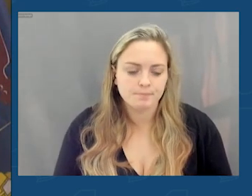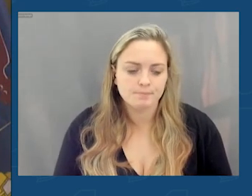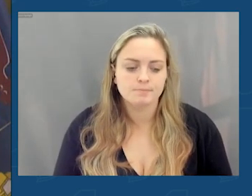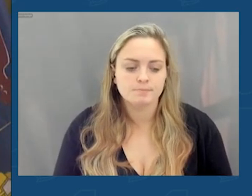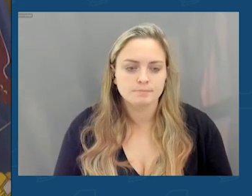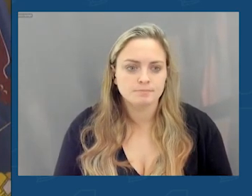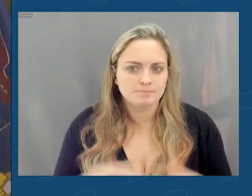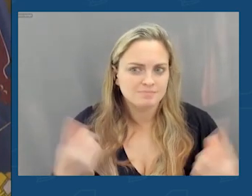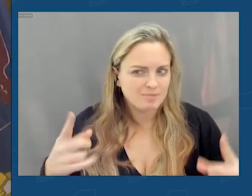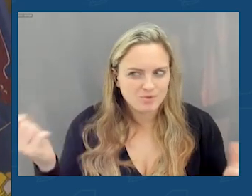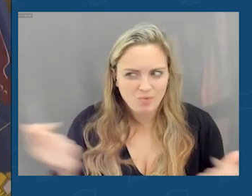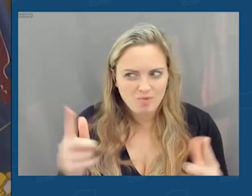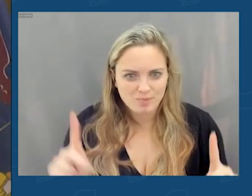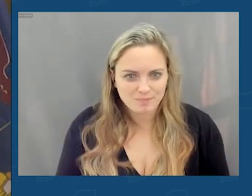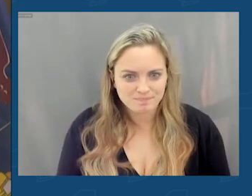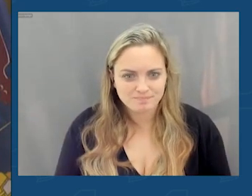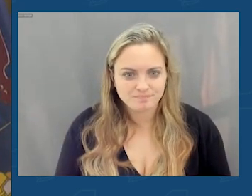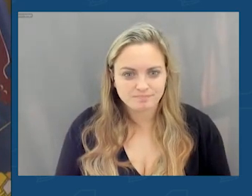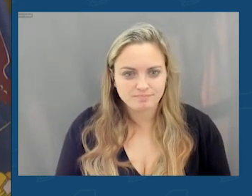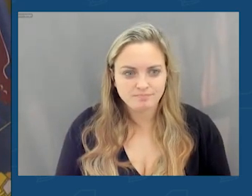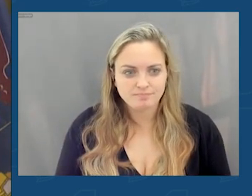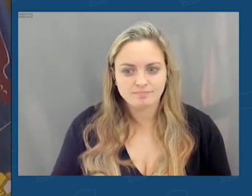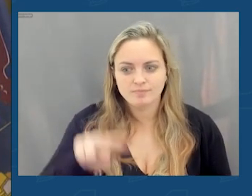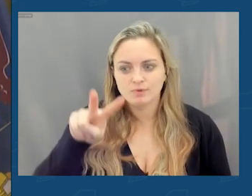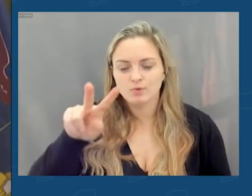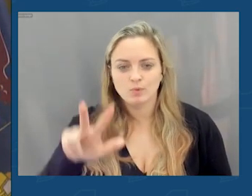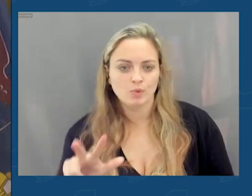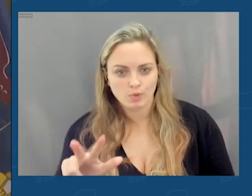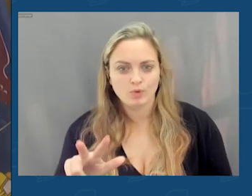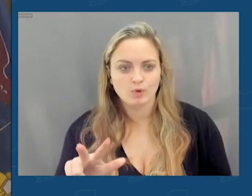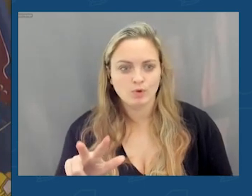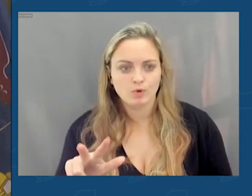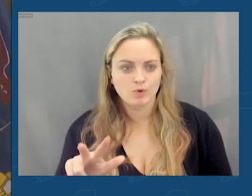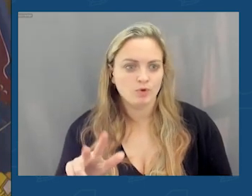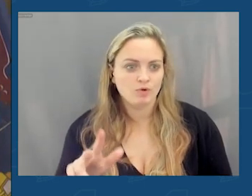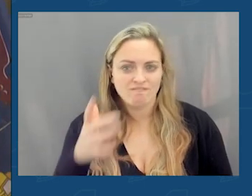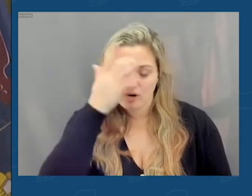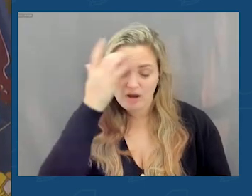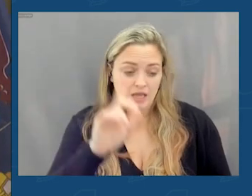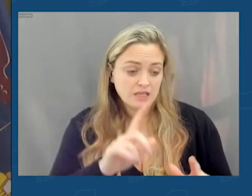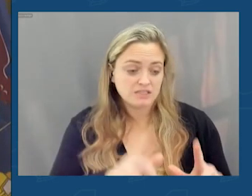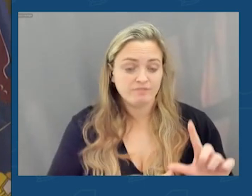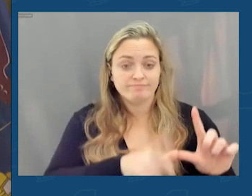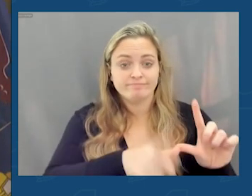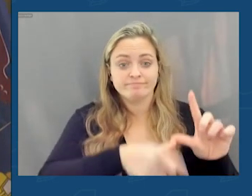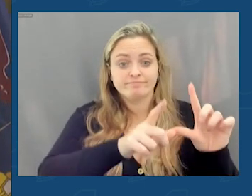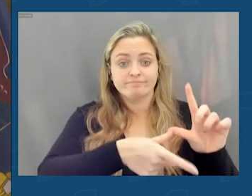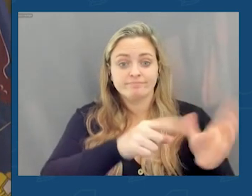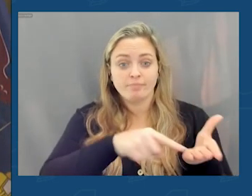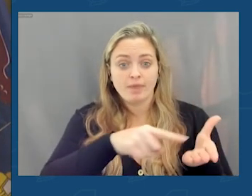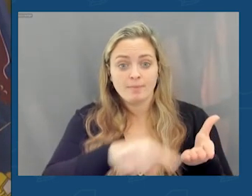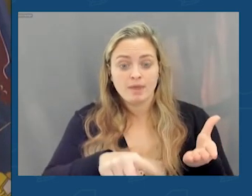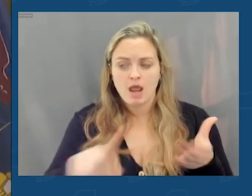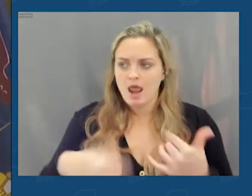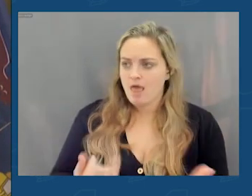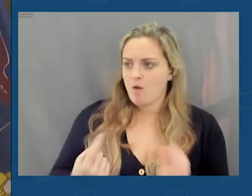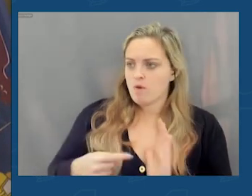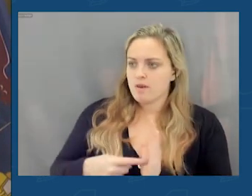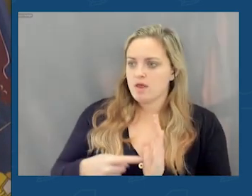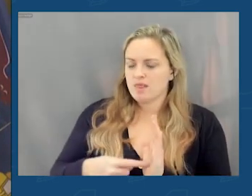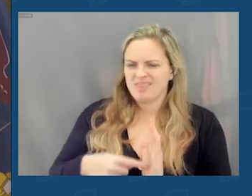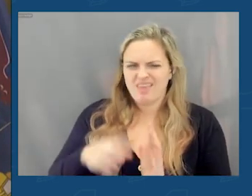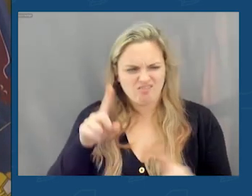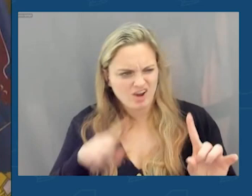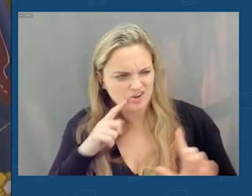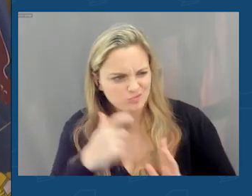everyone. And 2/3 forget a recurring payment. Well, guess what? They're going to debt as well. We've seen it. You see that random charge on your